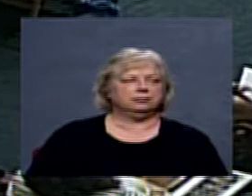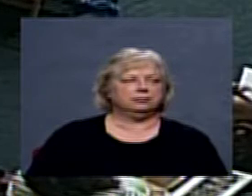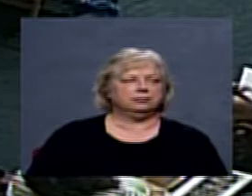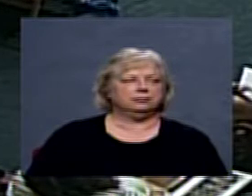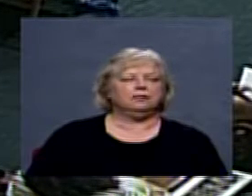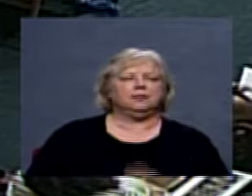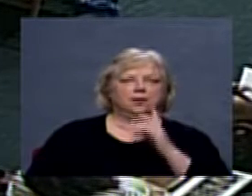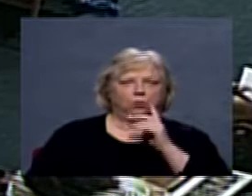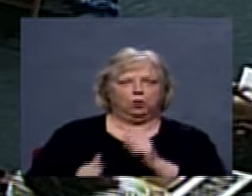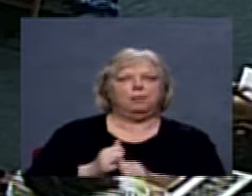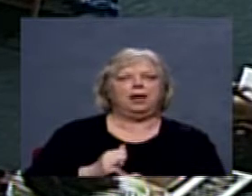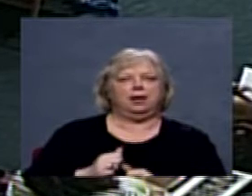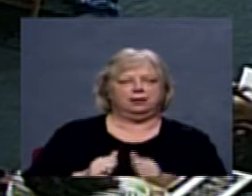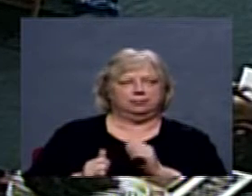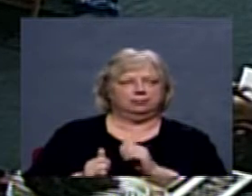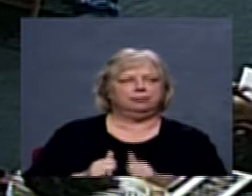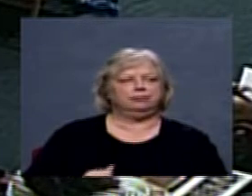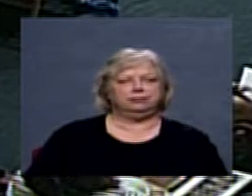It will pass.